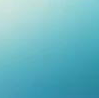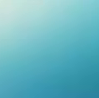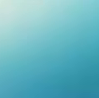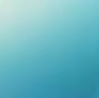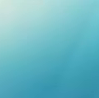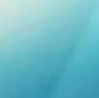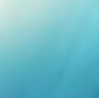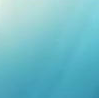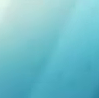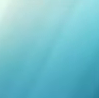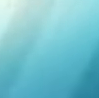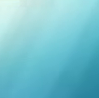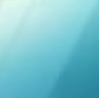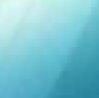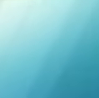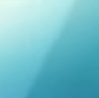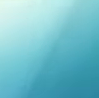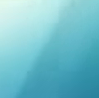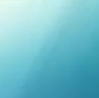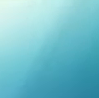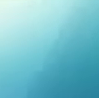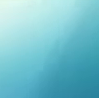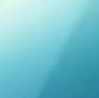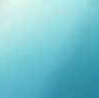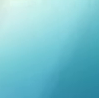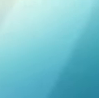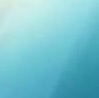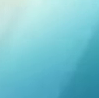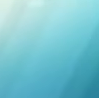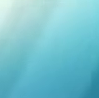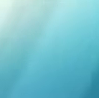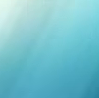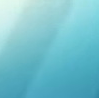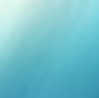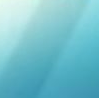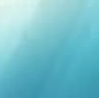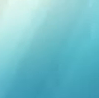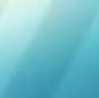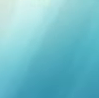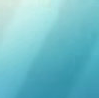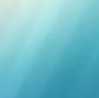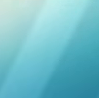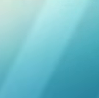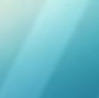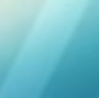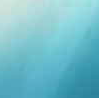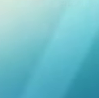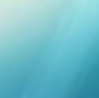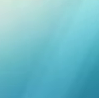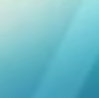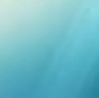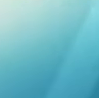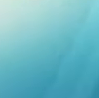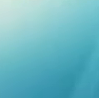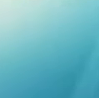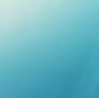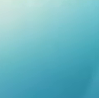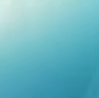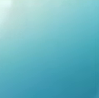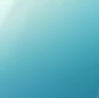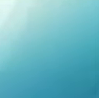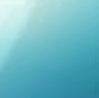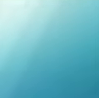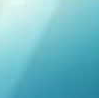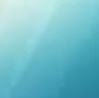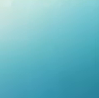by Huawei company, which will help analyze the symptoms of COVID and reduce the workload of